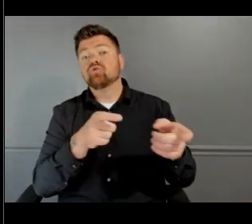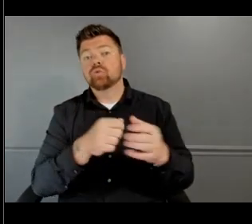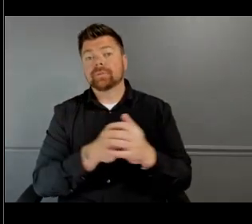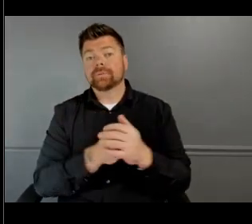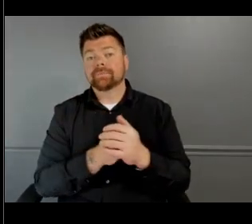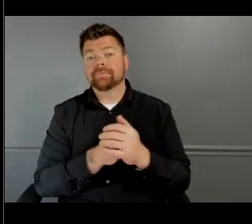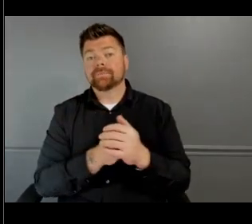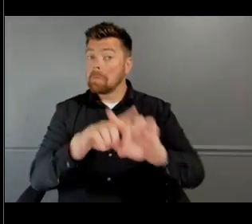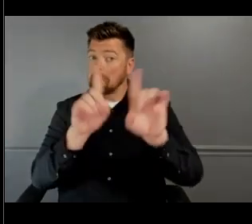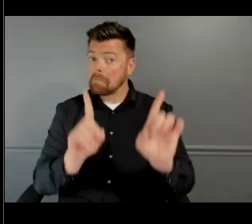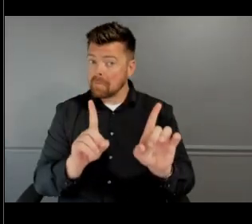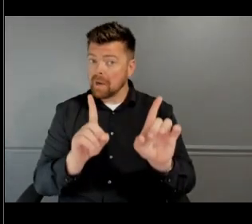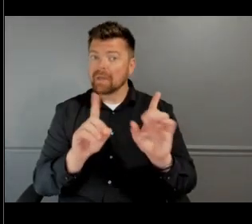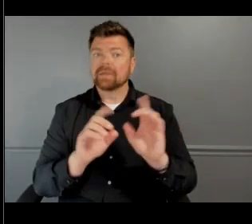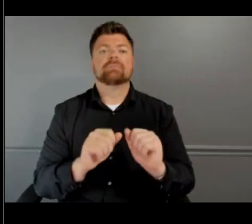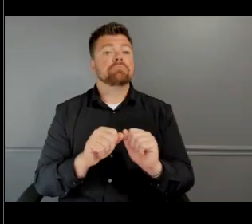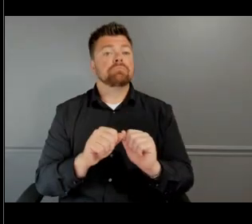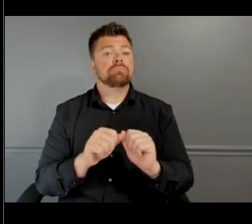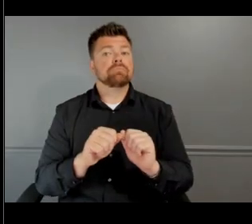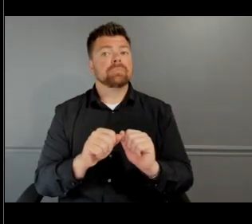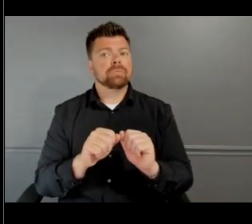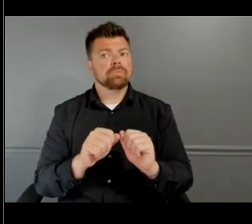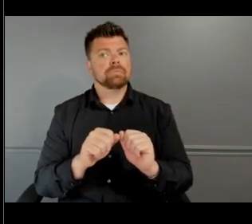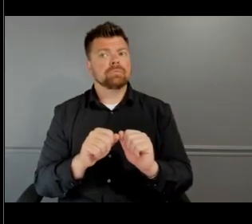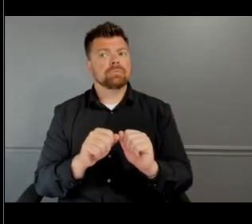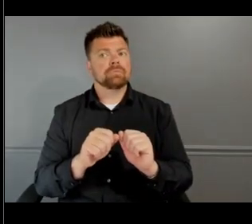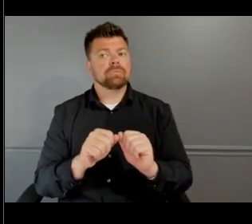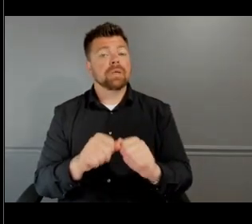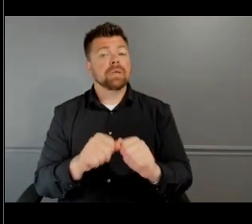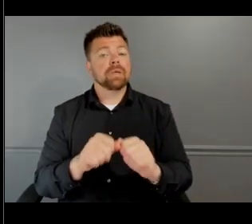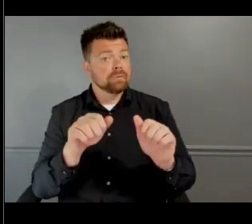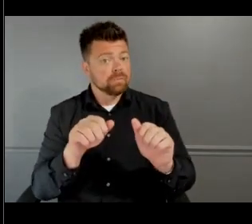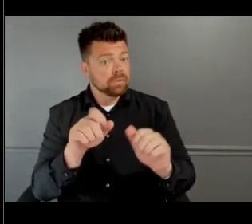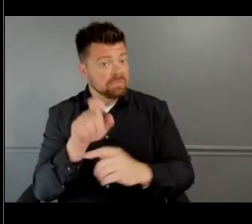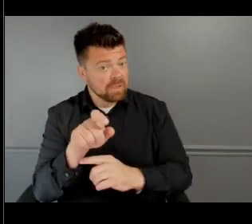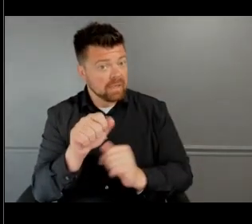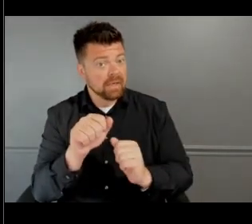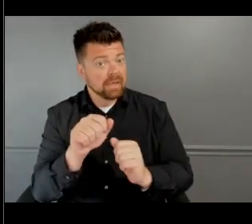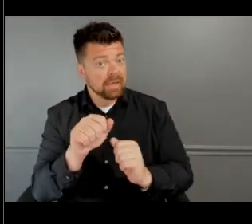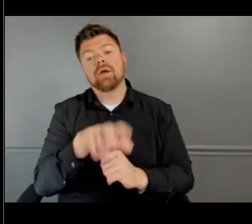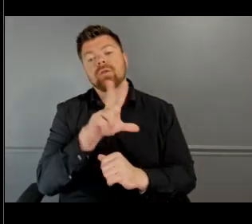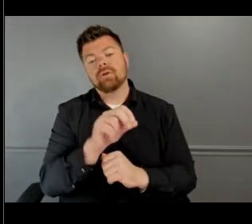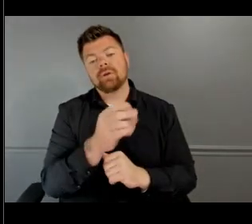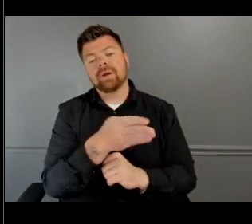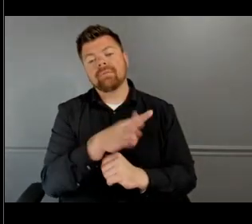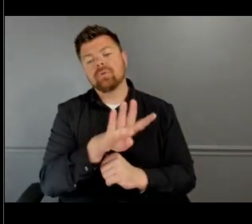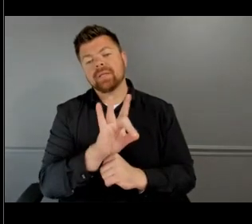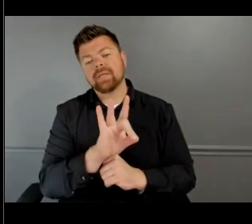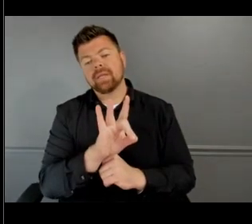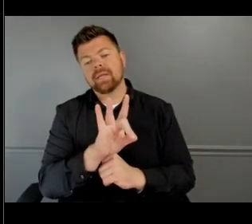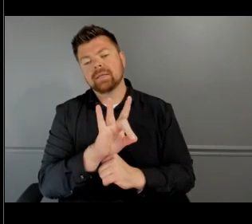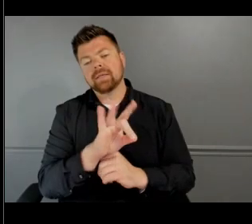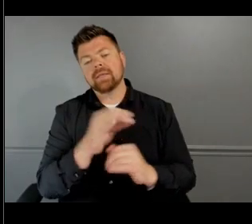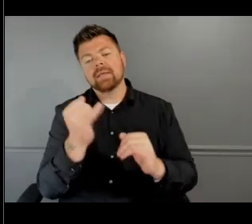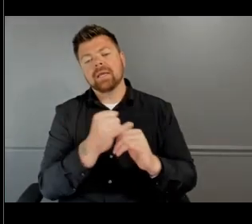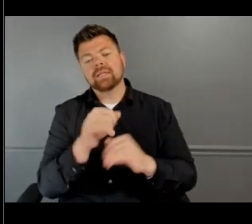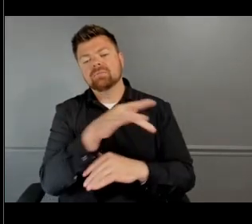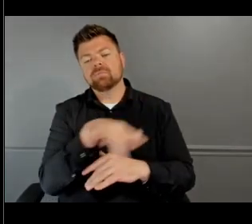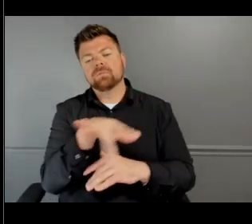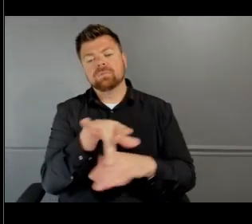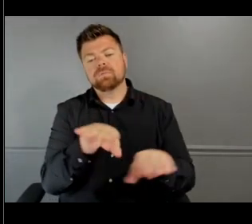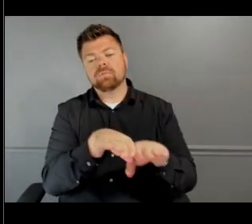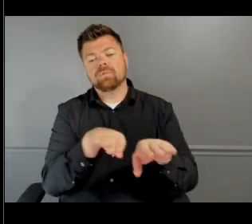it is necessary that the 30-inch by 48-inch clear floor space must be centered on the